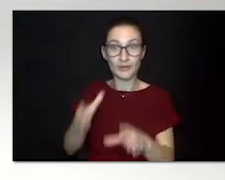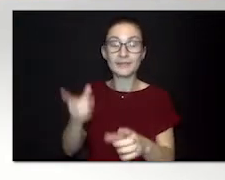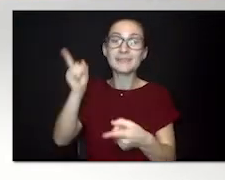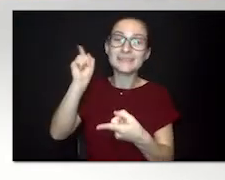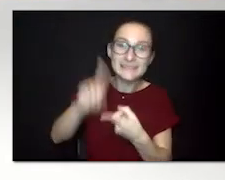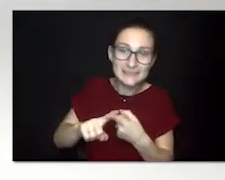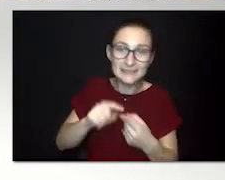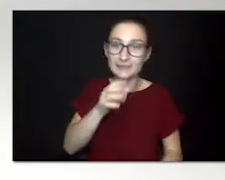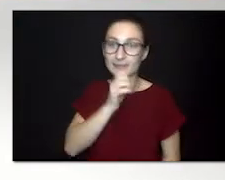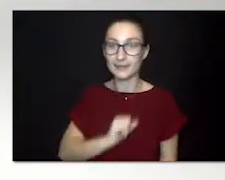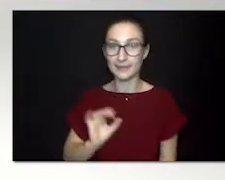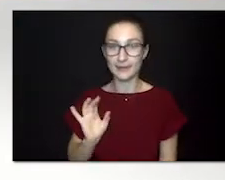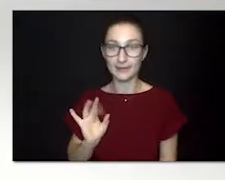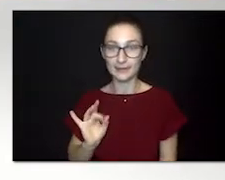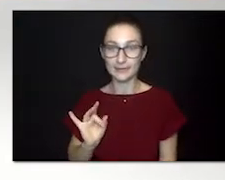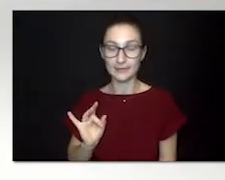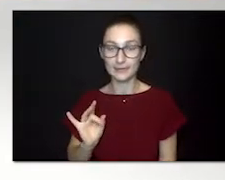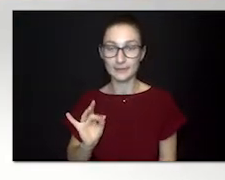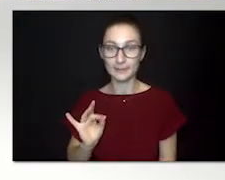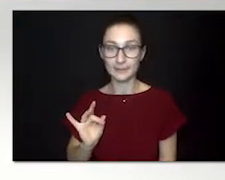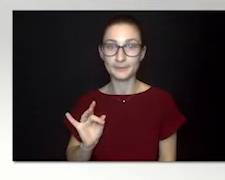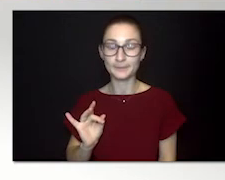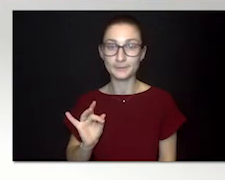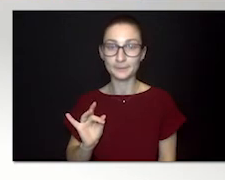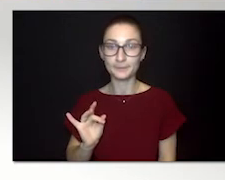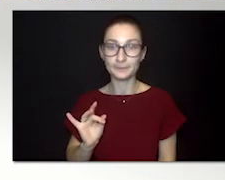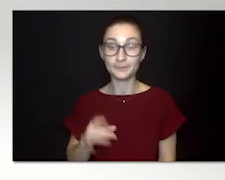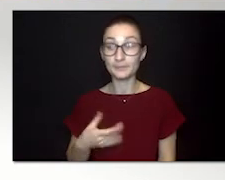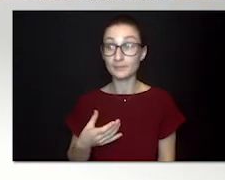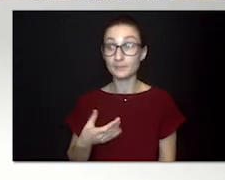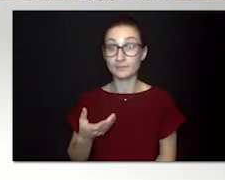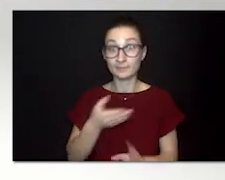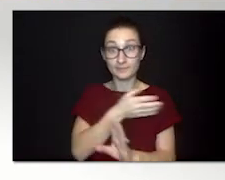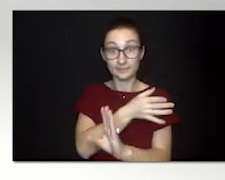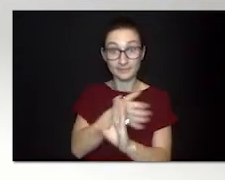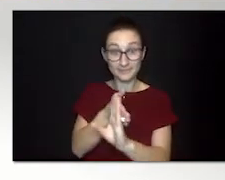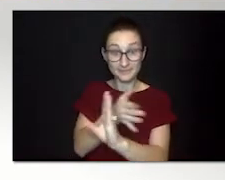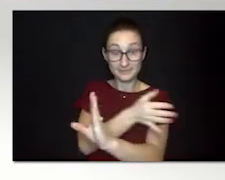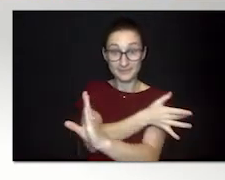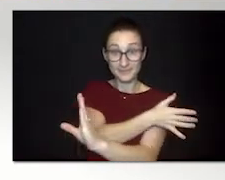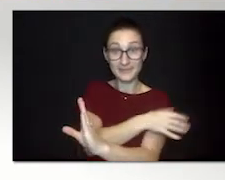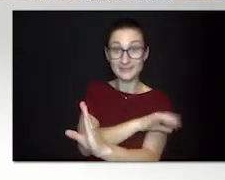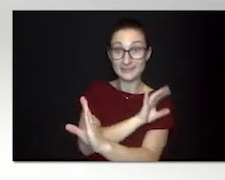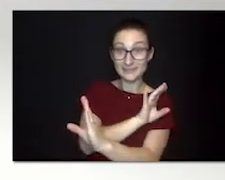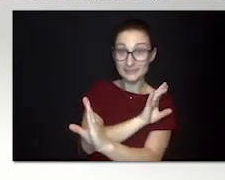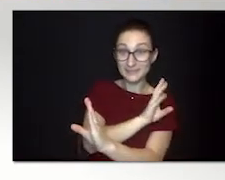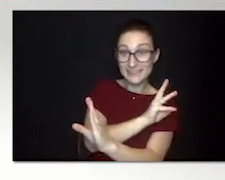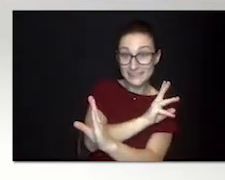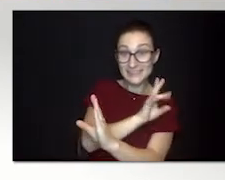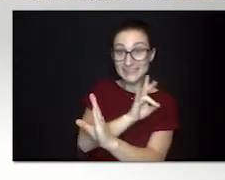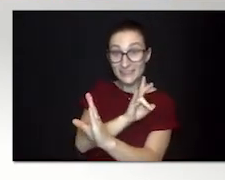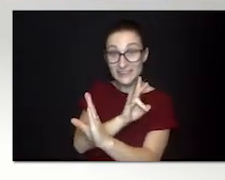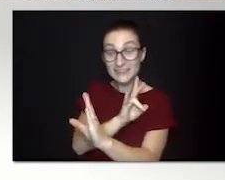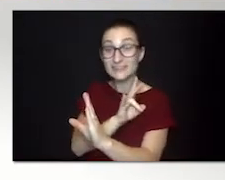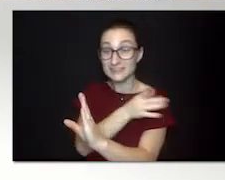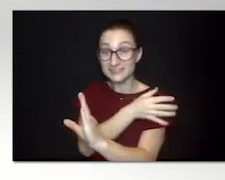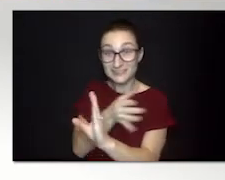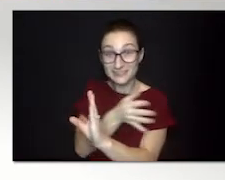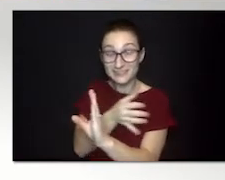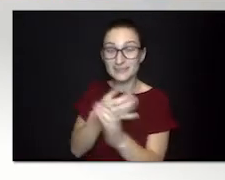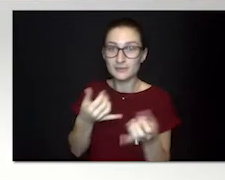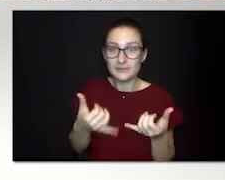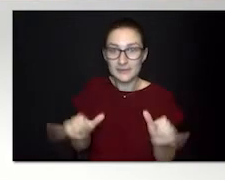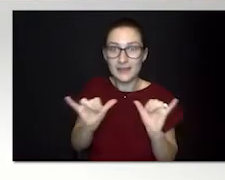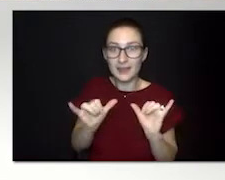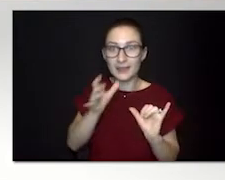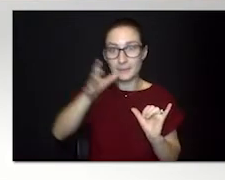18, because until they are 18, they're the natural the parents are the natural guardian over them. So that's